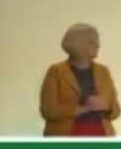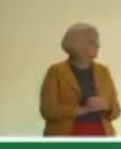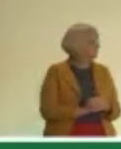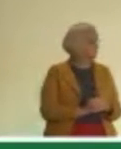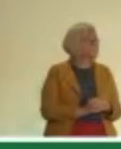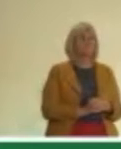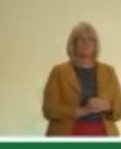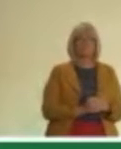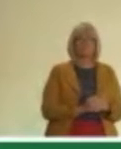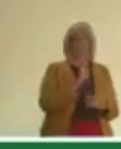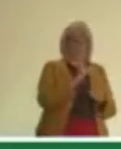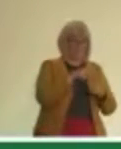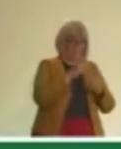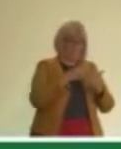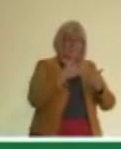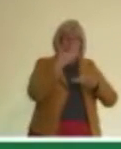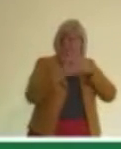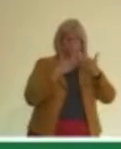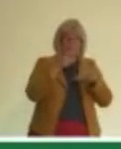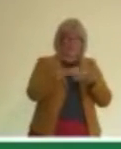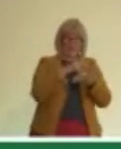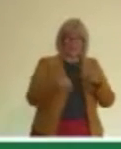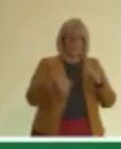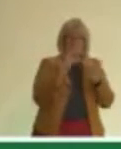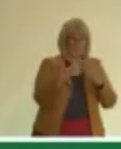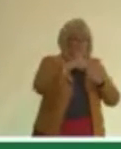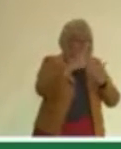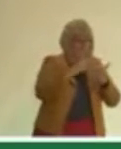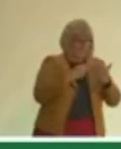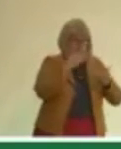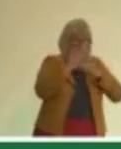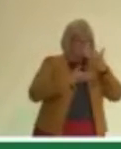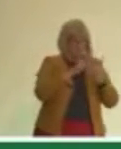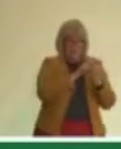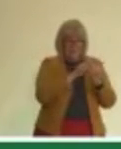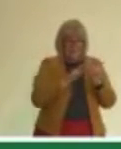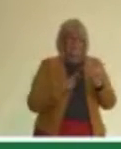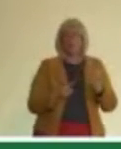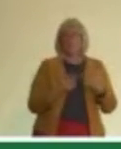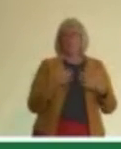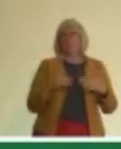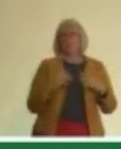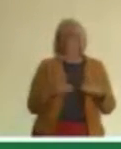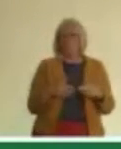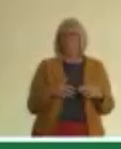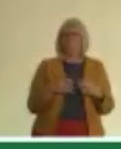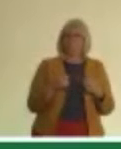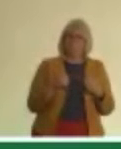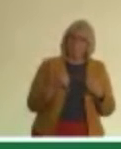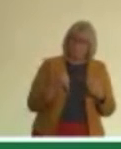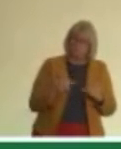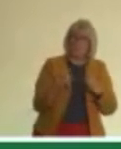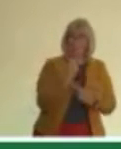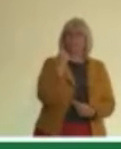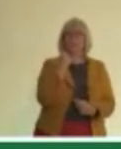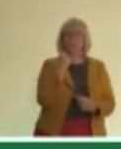And that is the story of Election Day in a nutshell, seeing these amazing local parties have these breakthroughs, and of course, those monumental